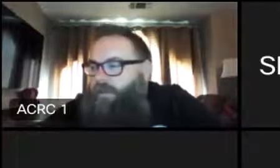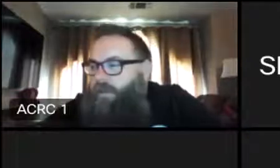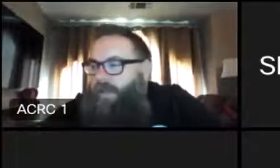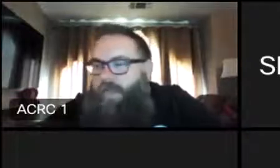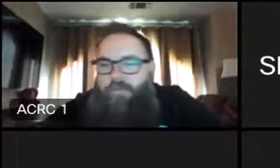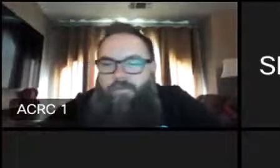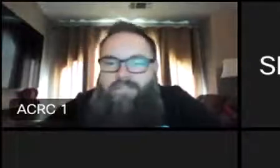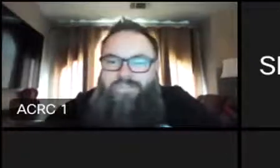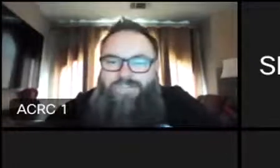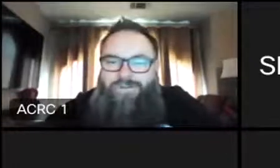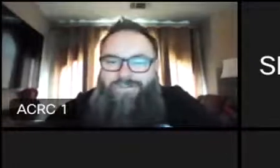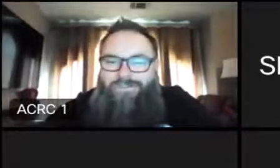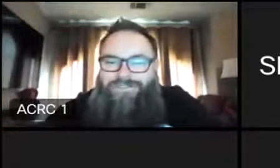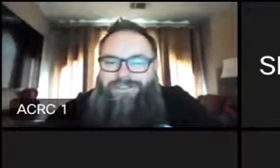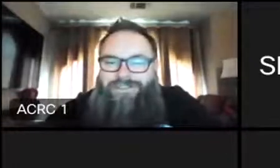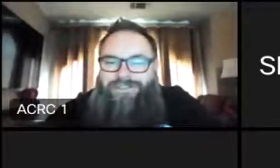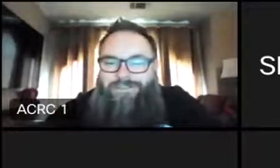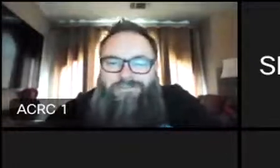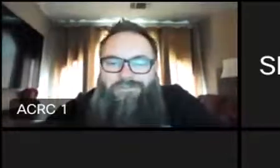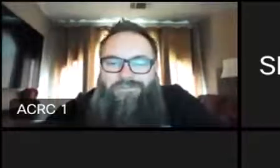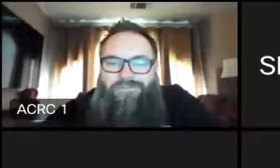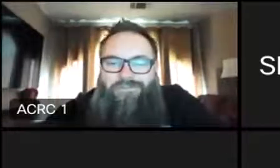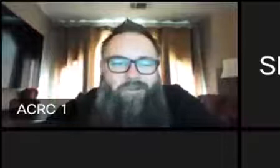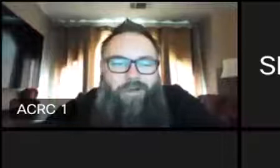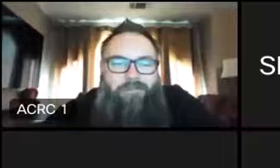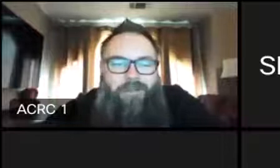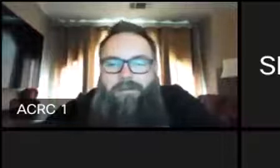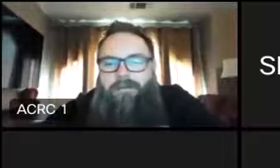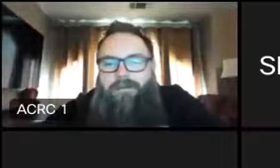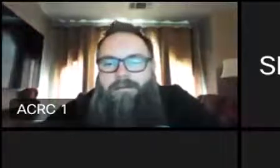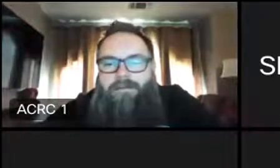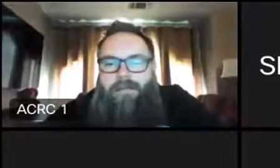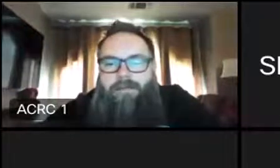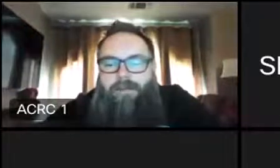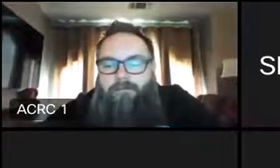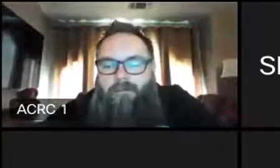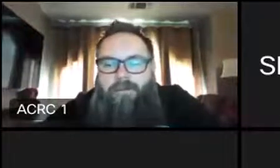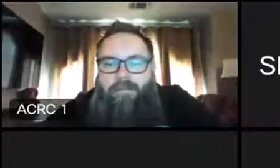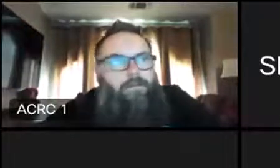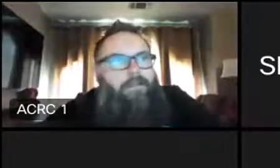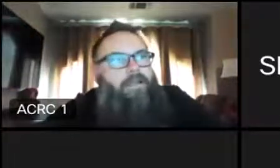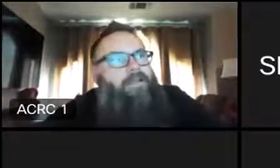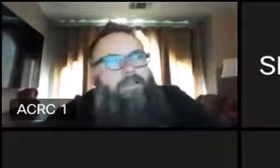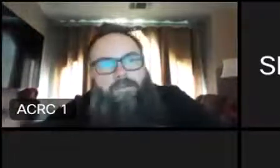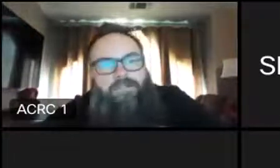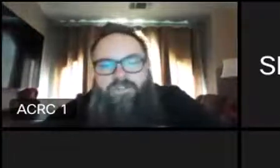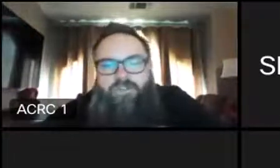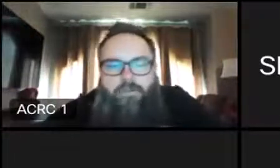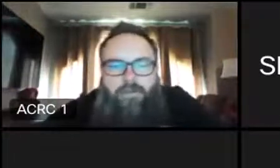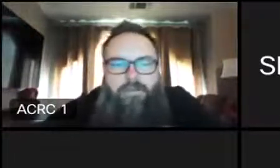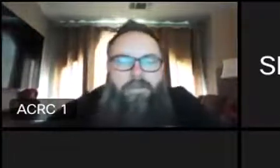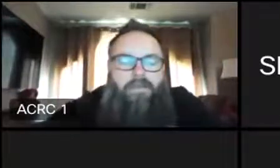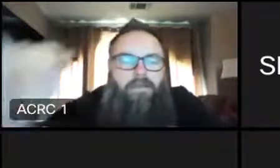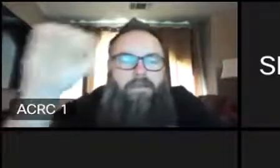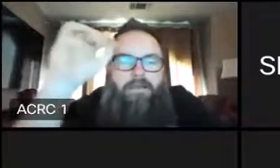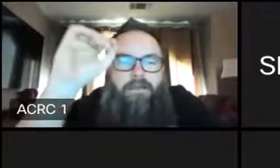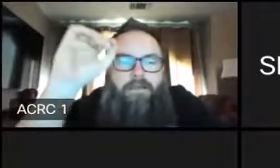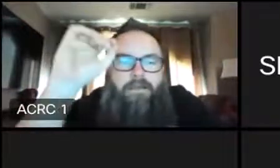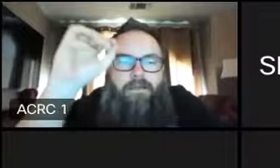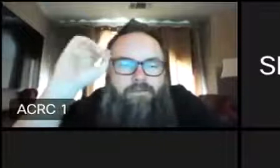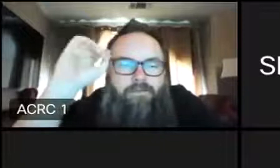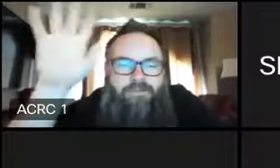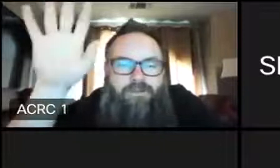services like on a Friday, what if I want to change my ratio? Like I'm in a 1-to-3 program, and you know I want to do a 1-to-6